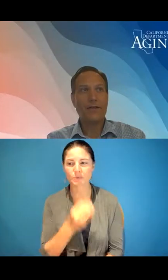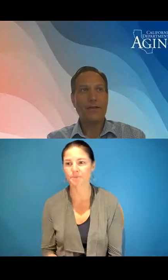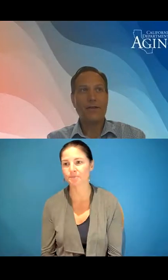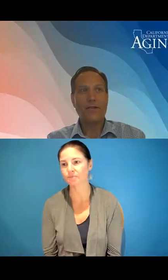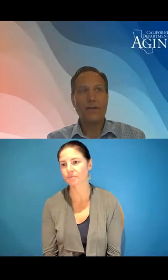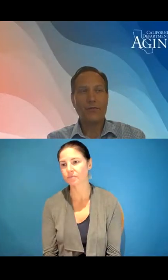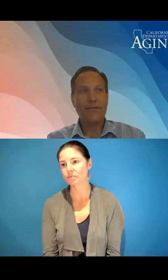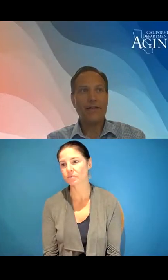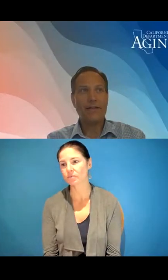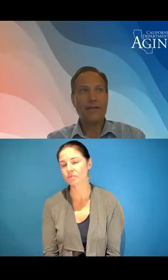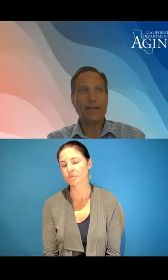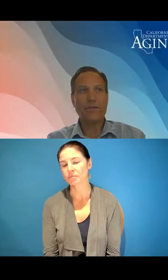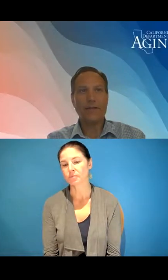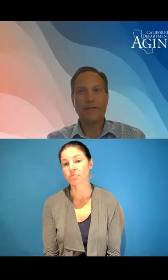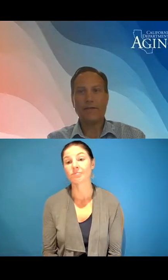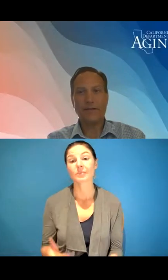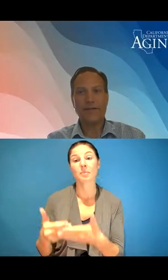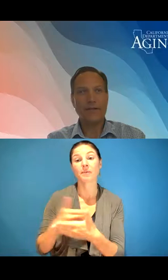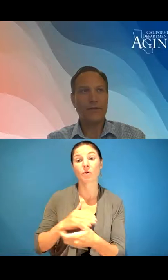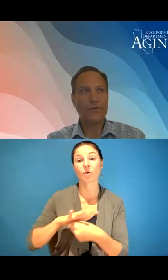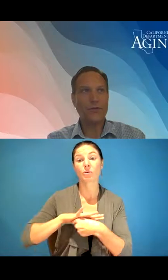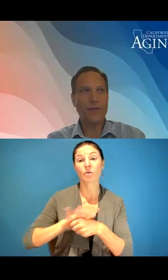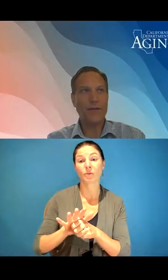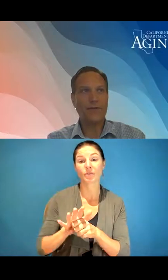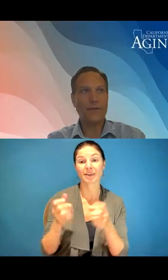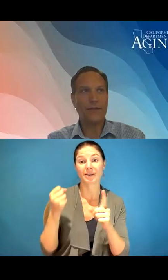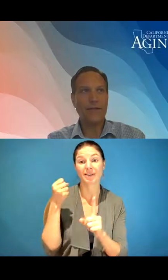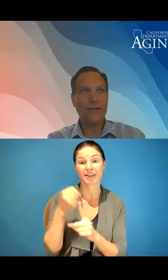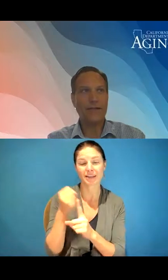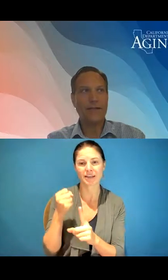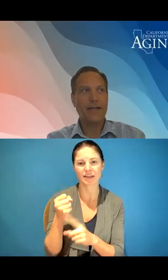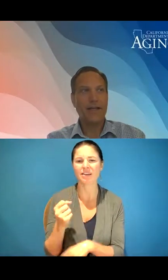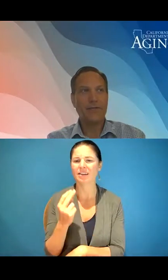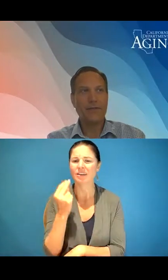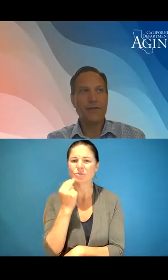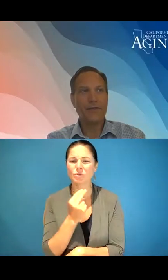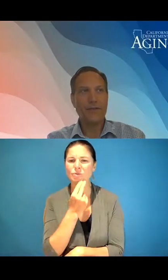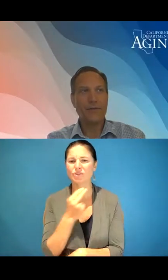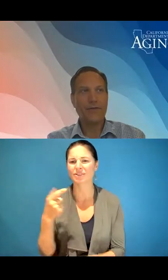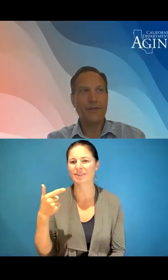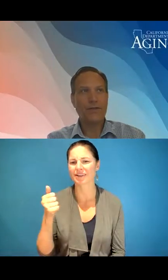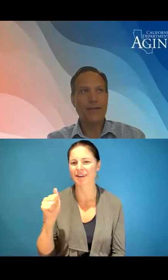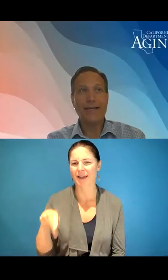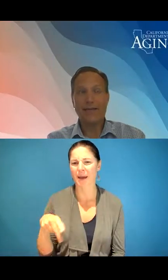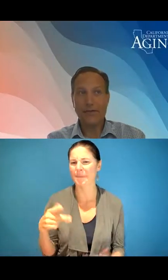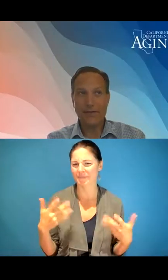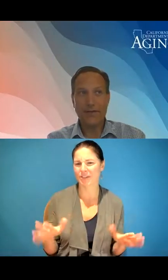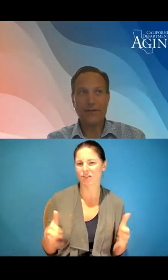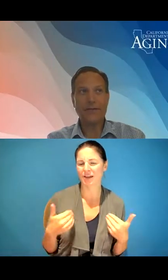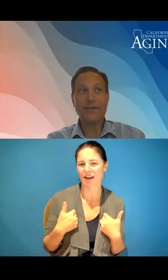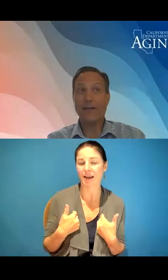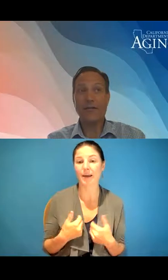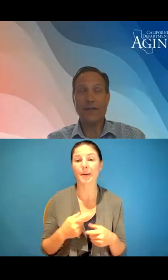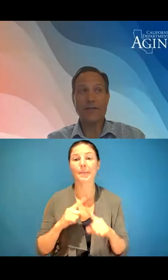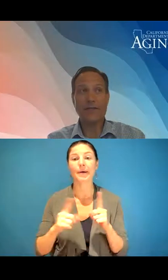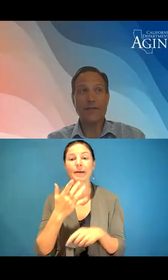there, pre-pandemic was definitely a nutrition gap throughout the state. And through this new federal stimulus money and the new